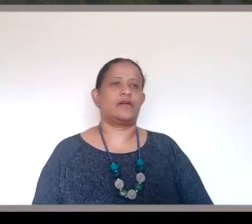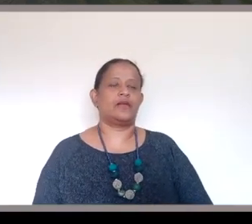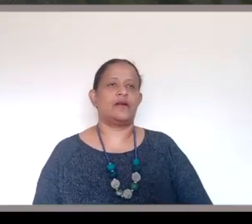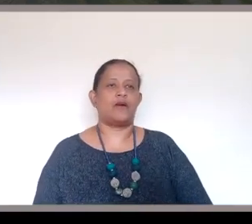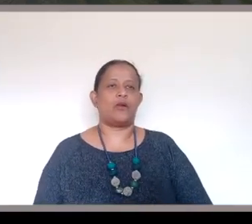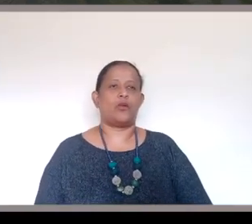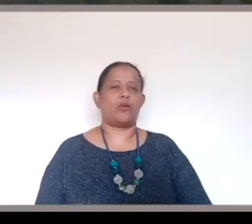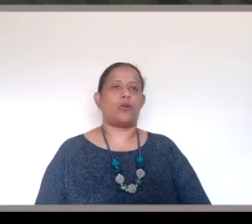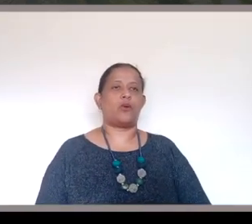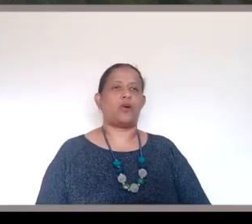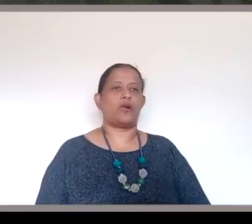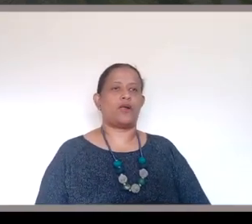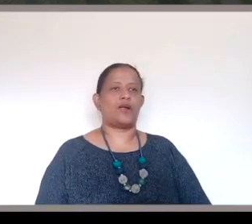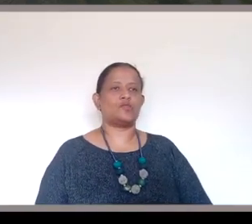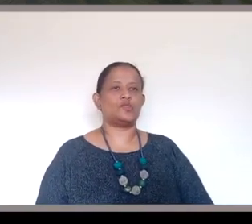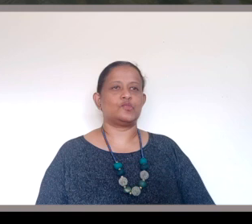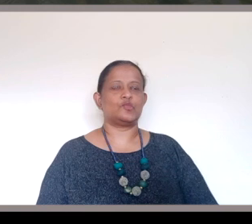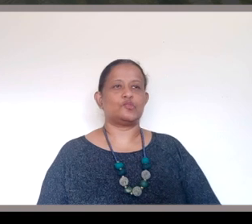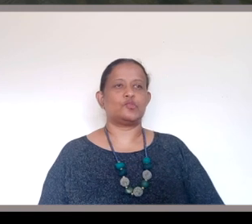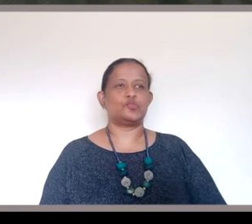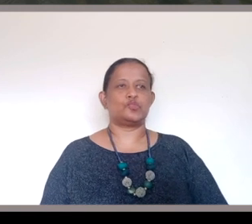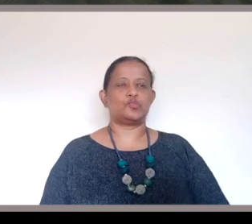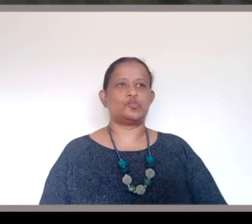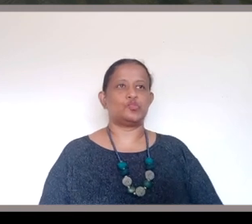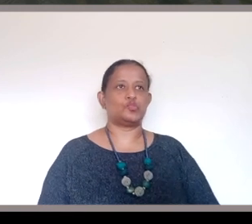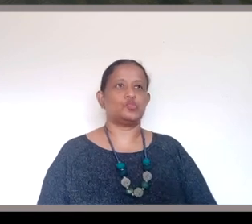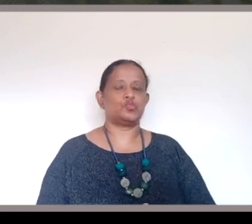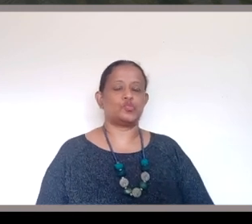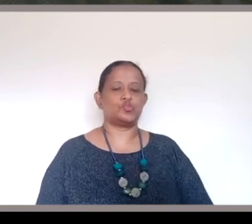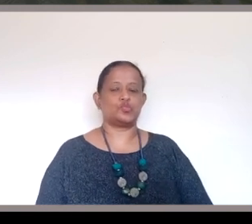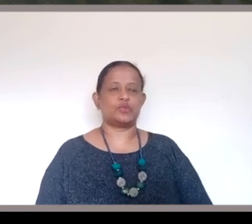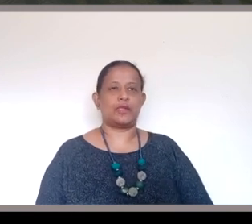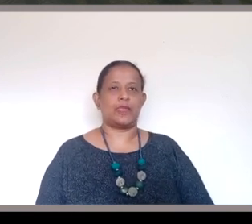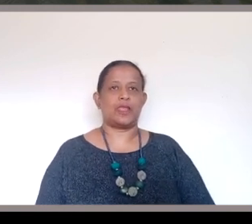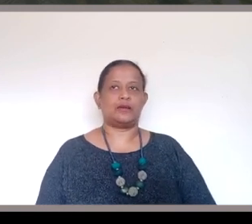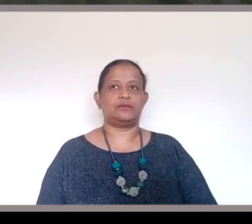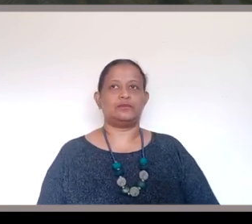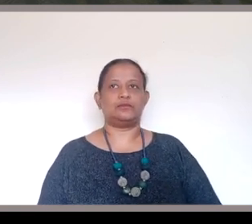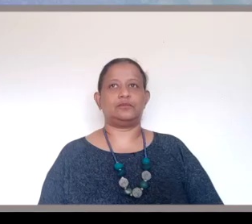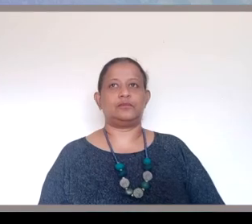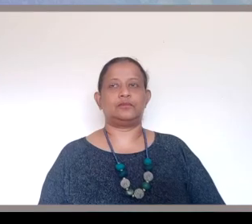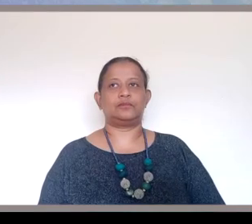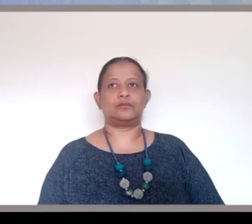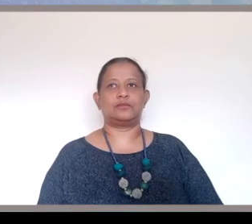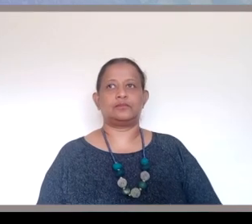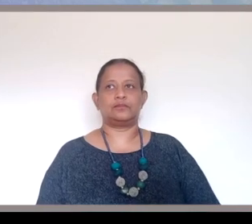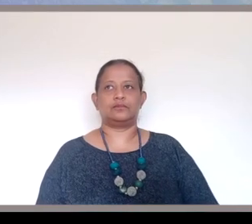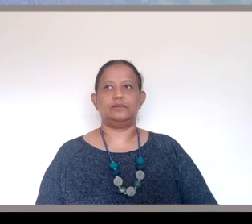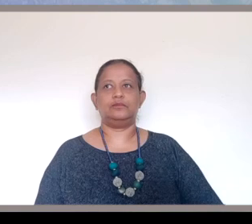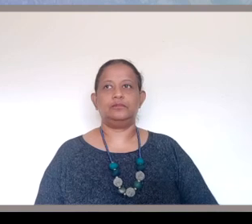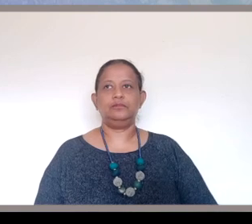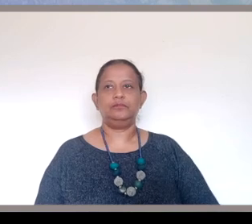are familiar with his evil schemes. It's very easy to discover Satan's